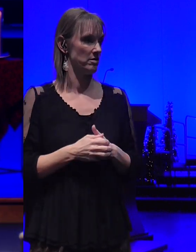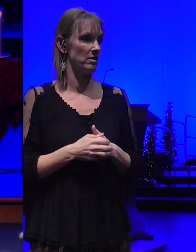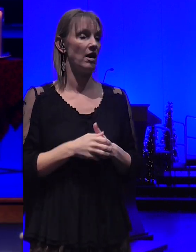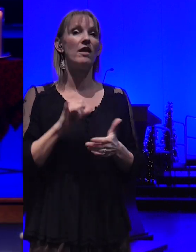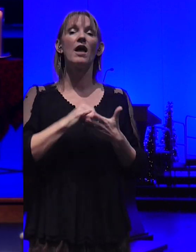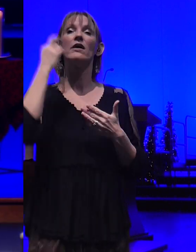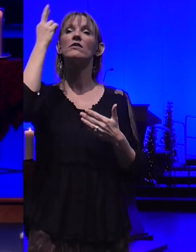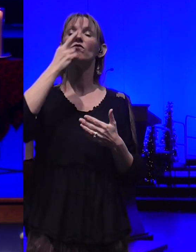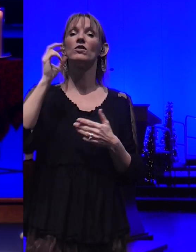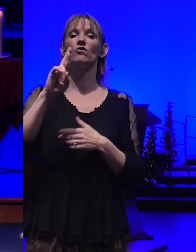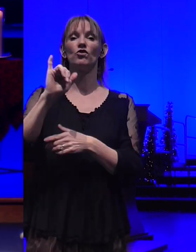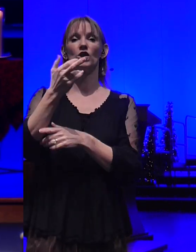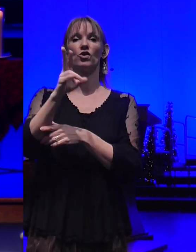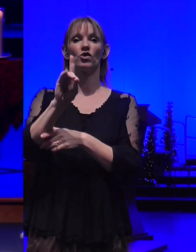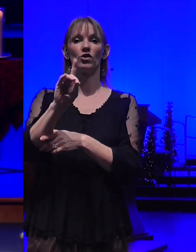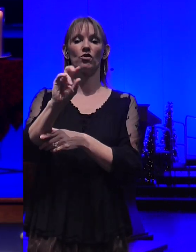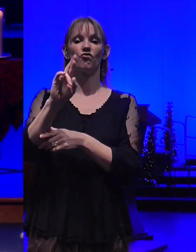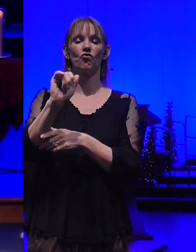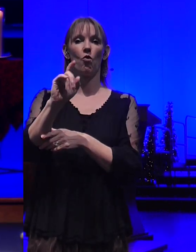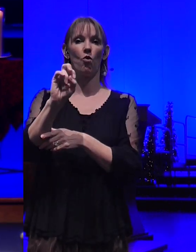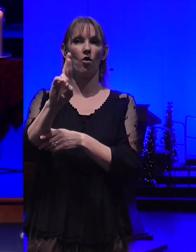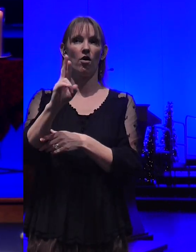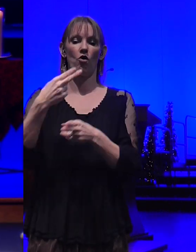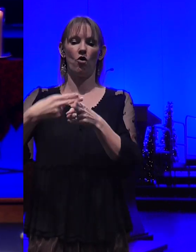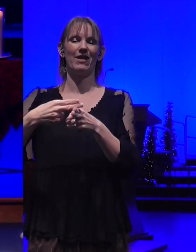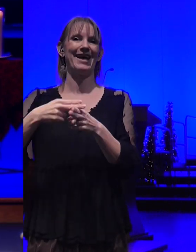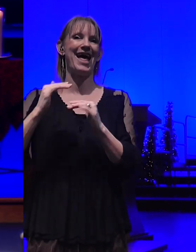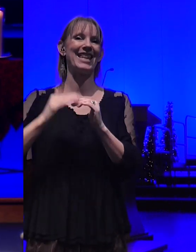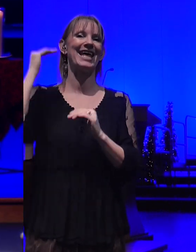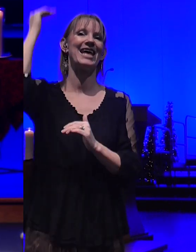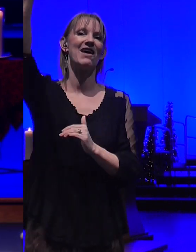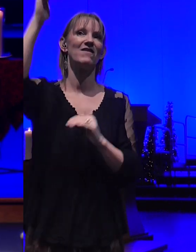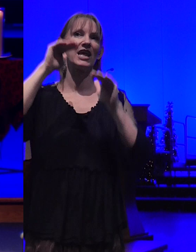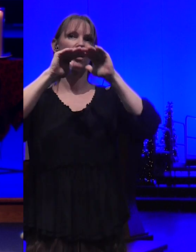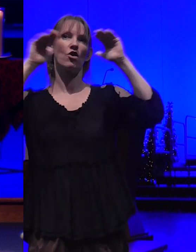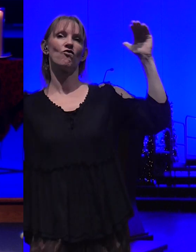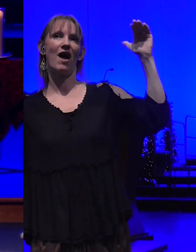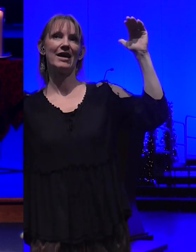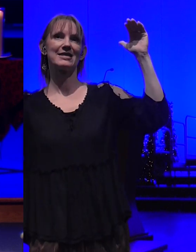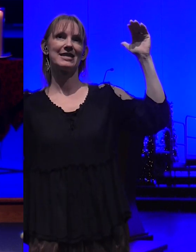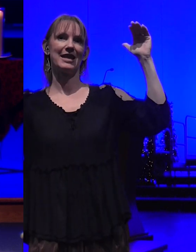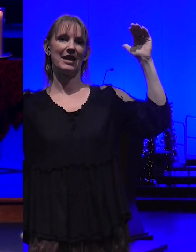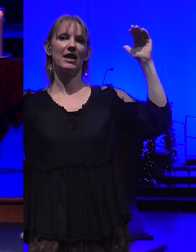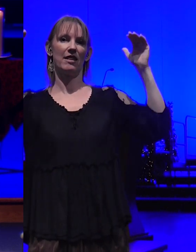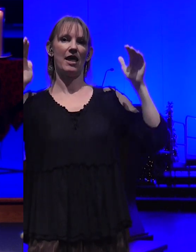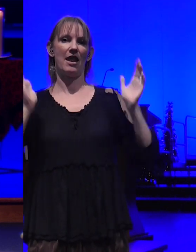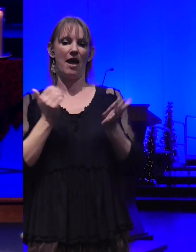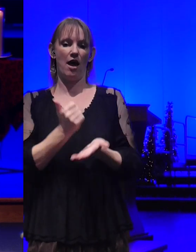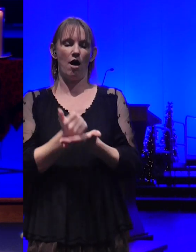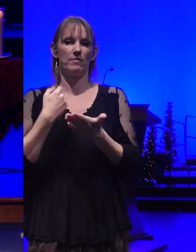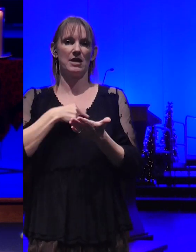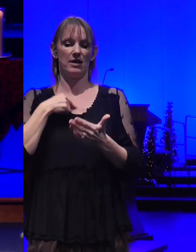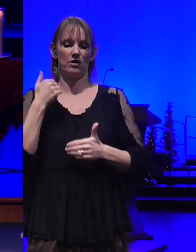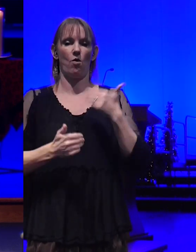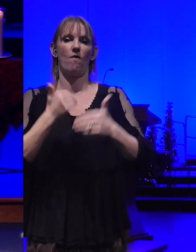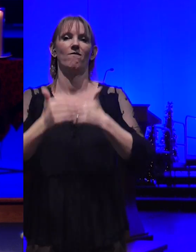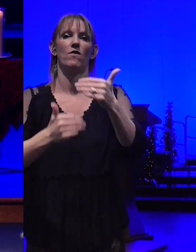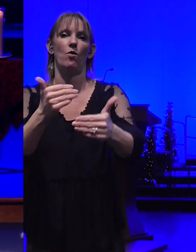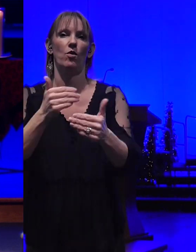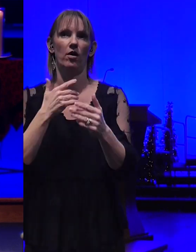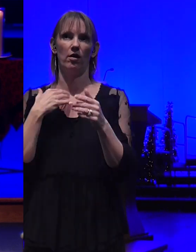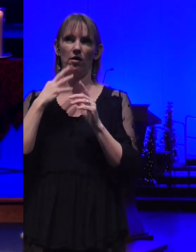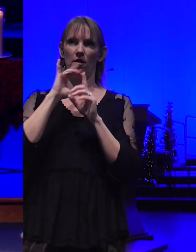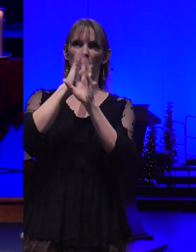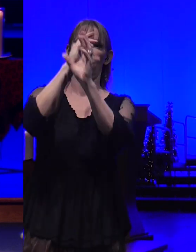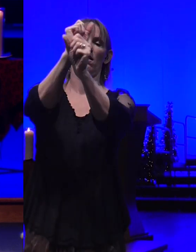that's why Richard Rohr called it an infinite horizon that pulls us forward. You see, Jesus showed